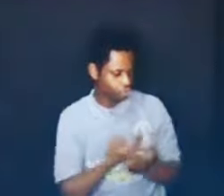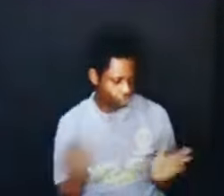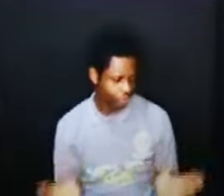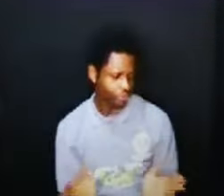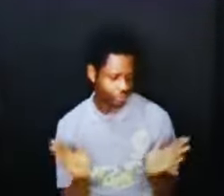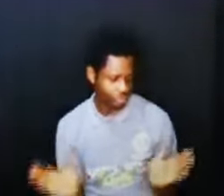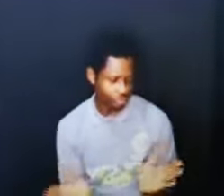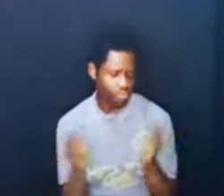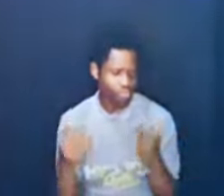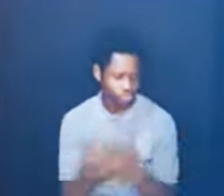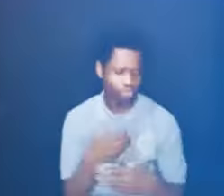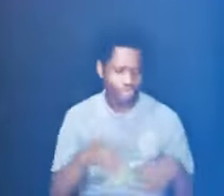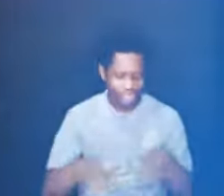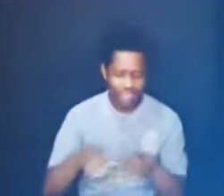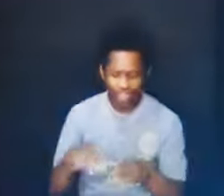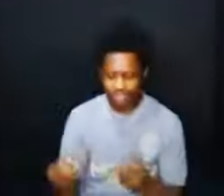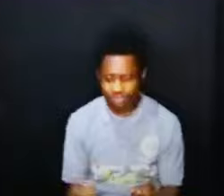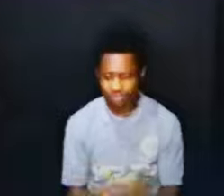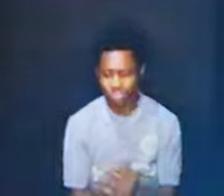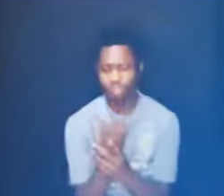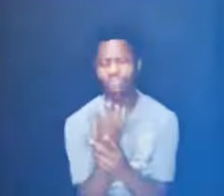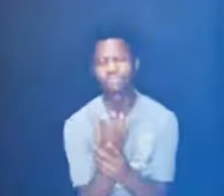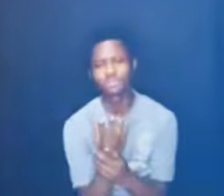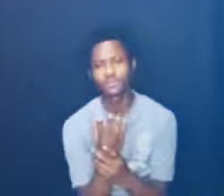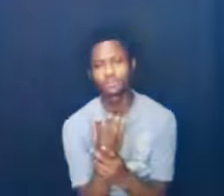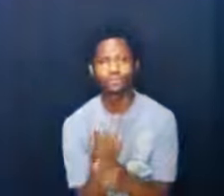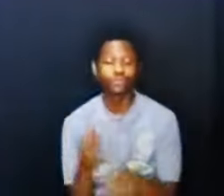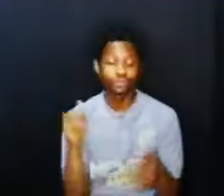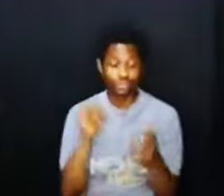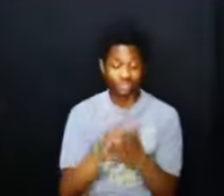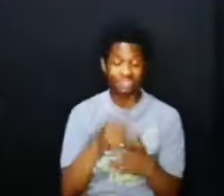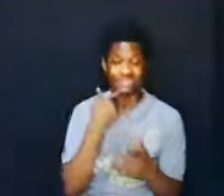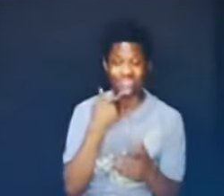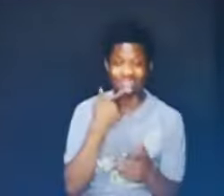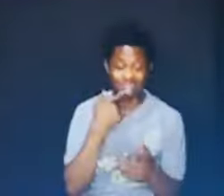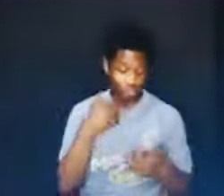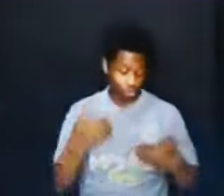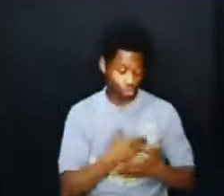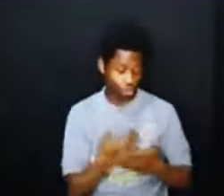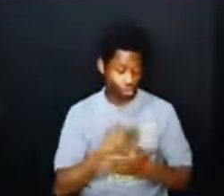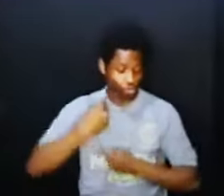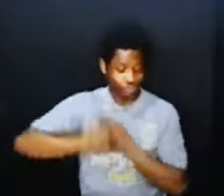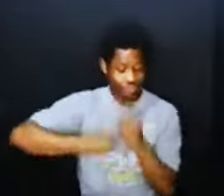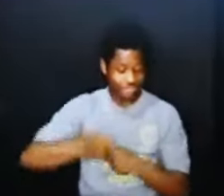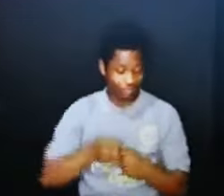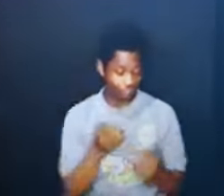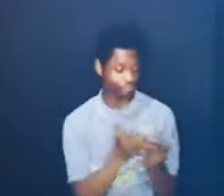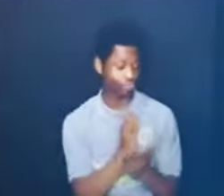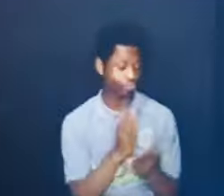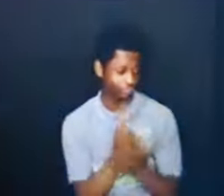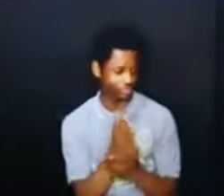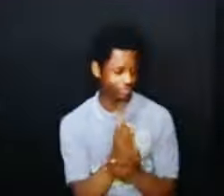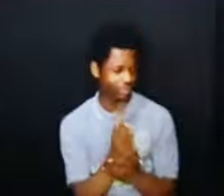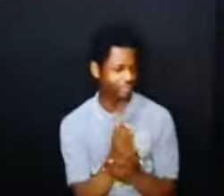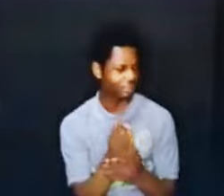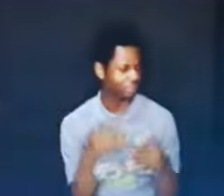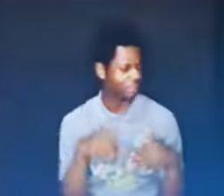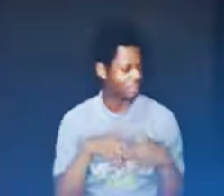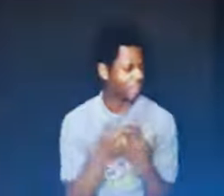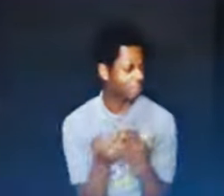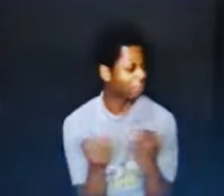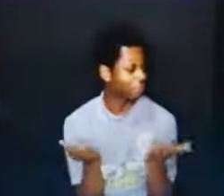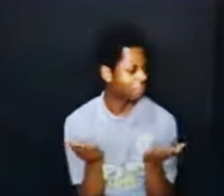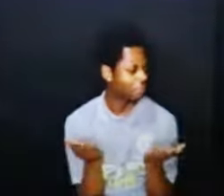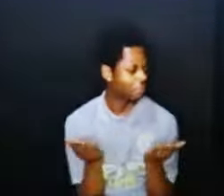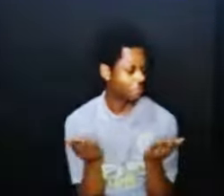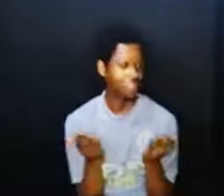motivations. I'm saying that this new form of righteousness, now expected